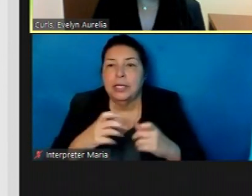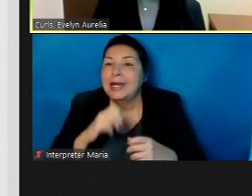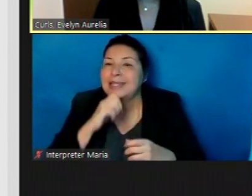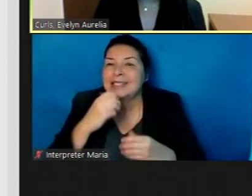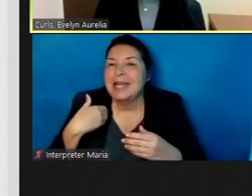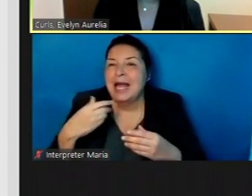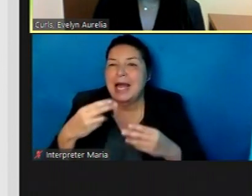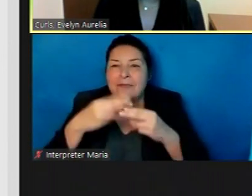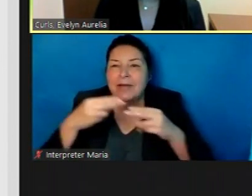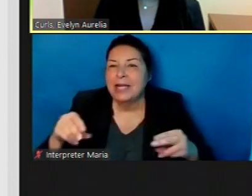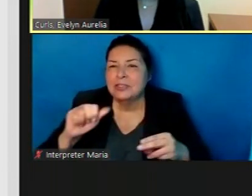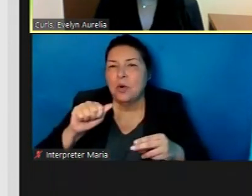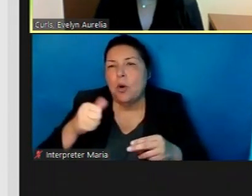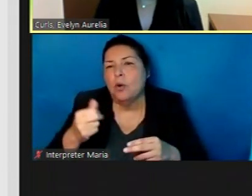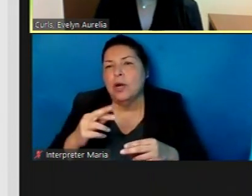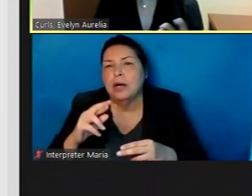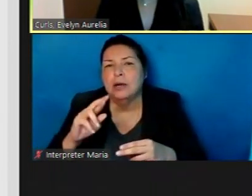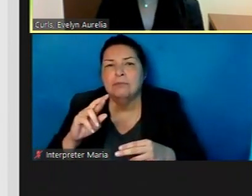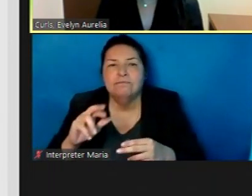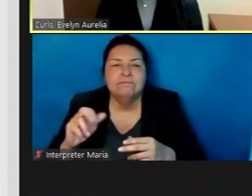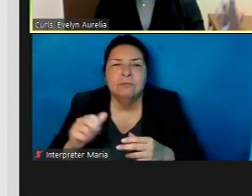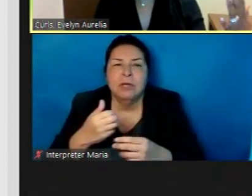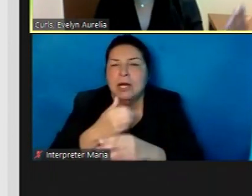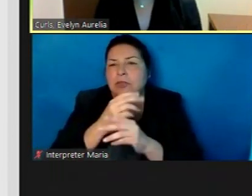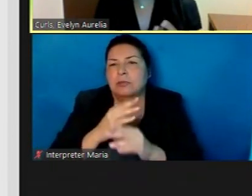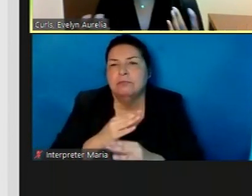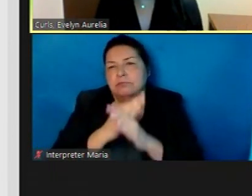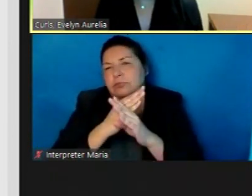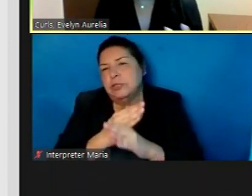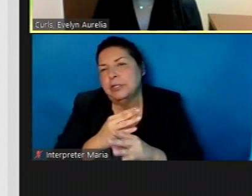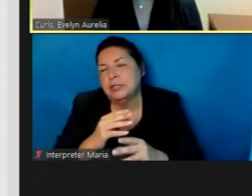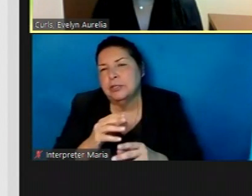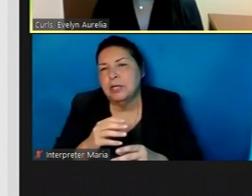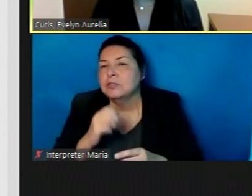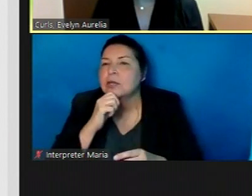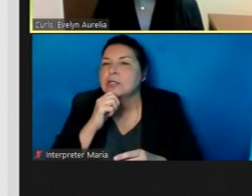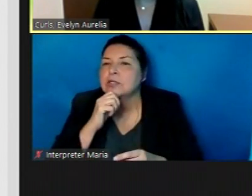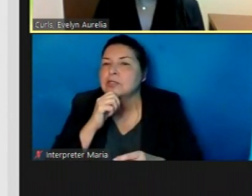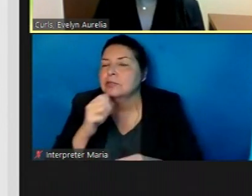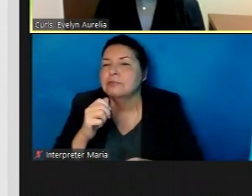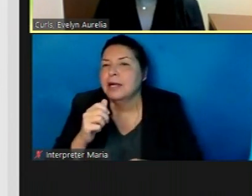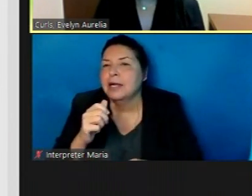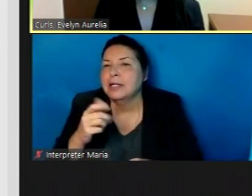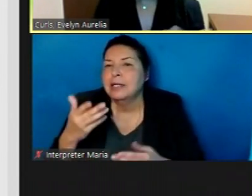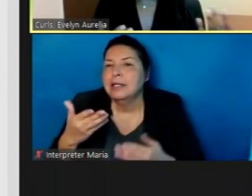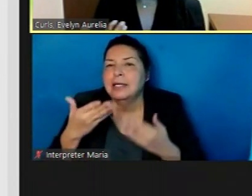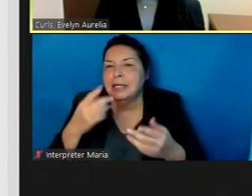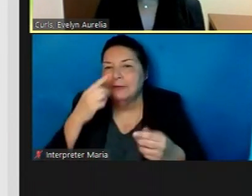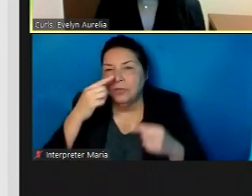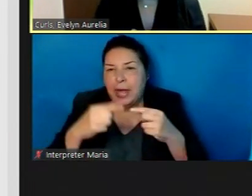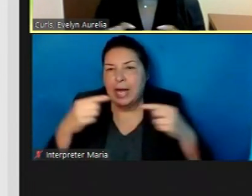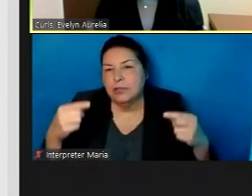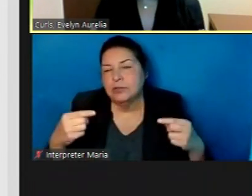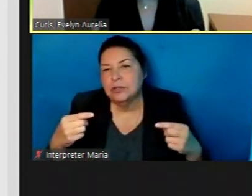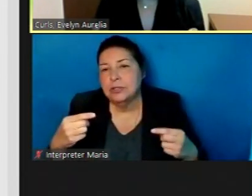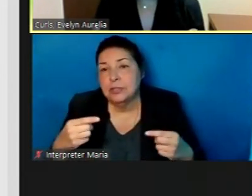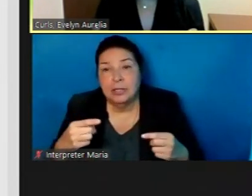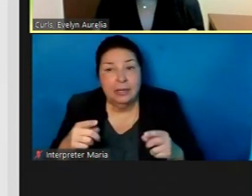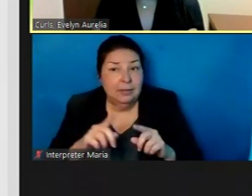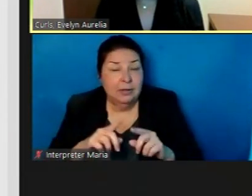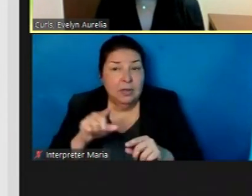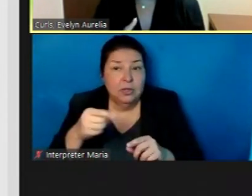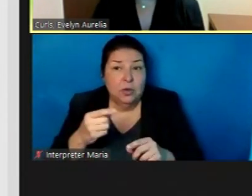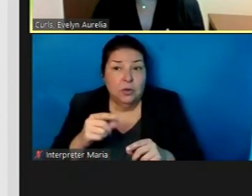other preservatives like other vaccines do, so it shouldn't cause an allergic response like some of the other vaccines do. Besides that